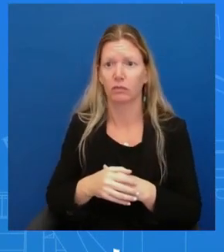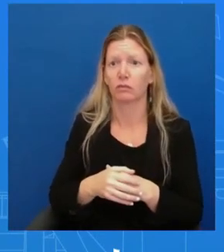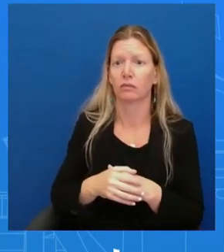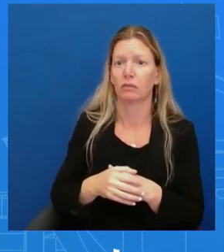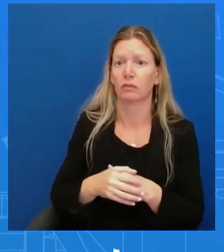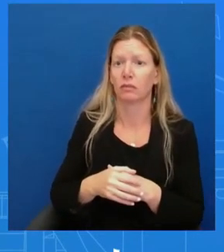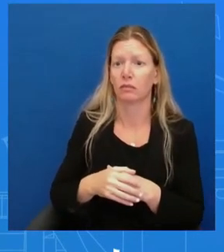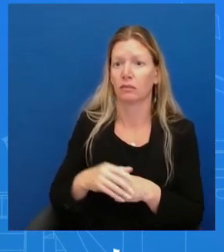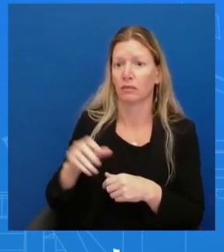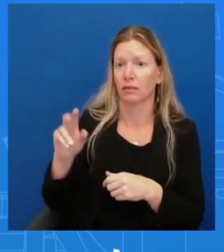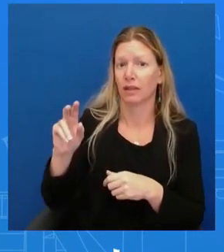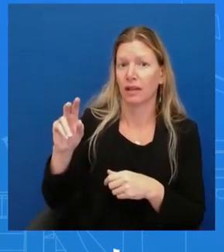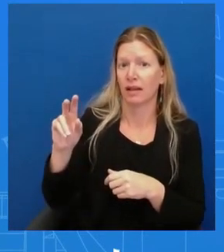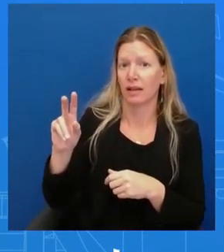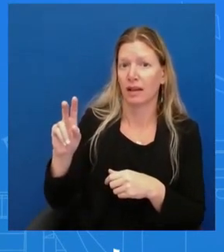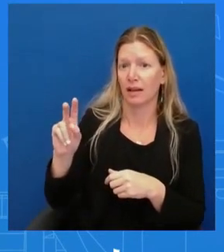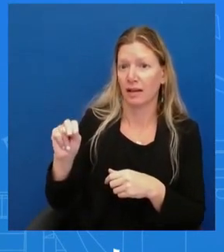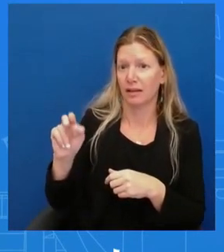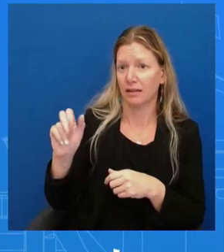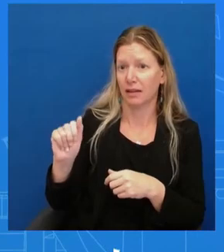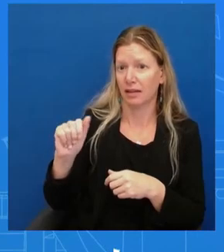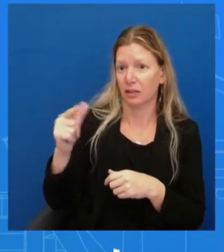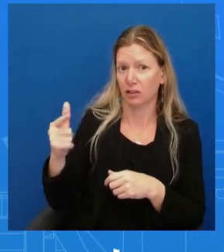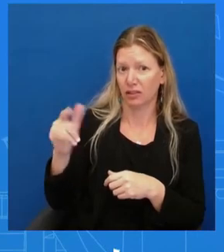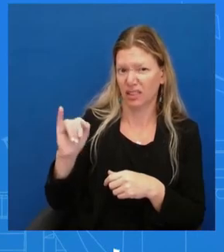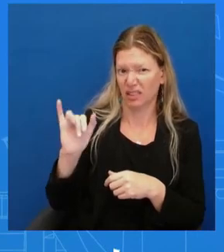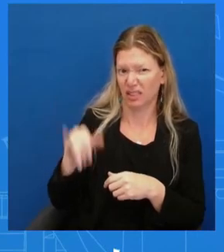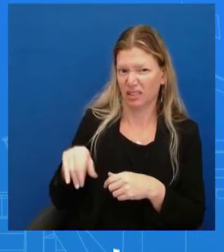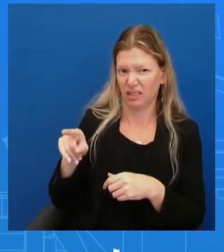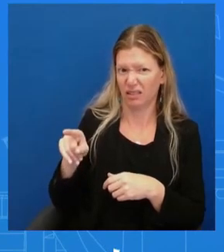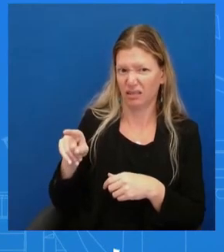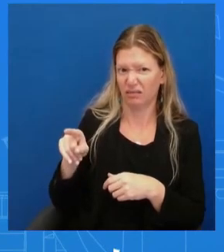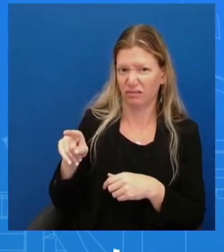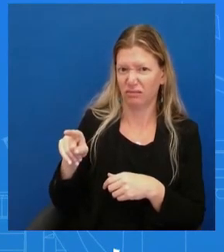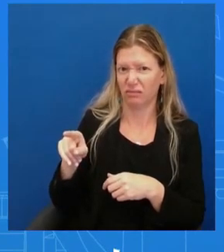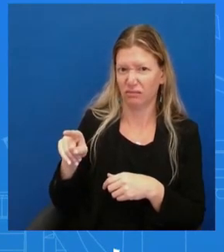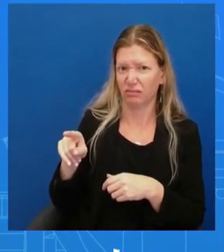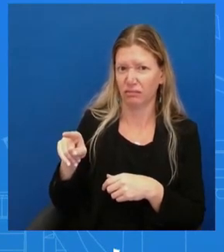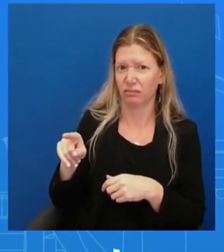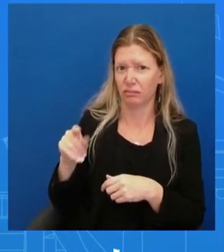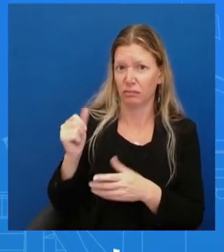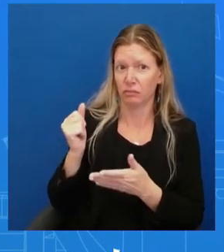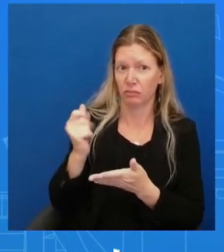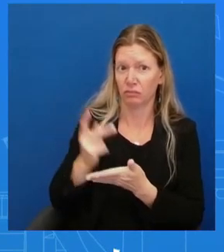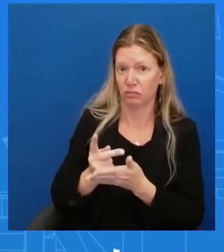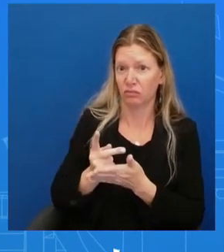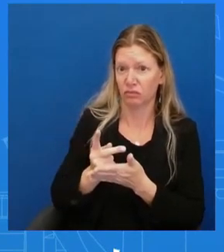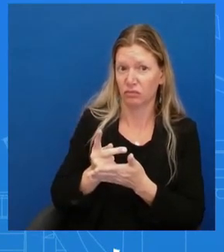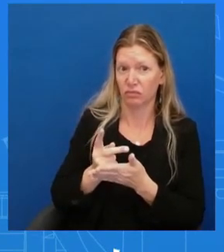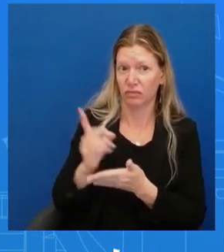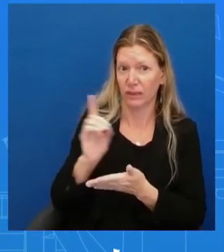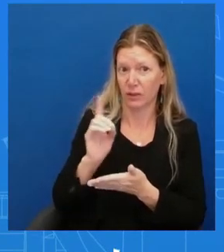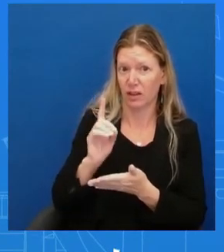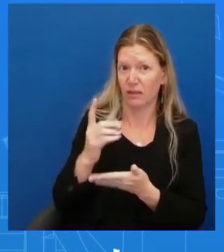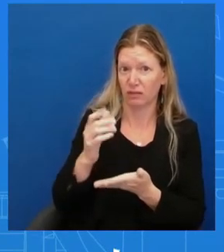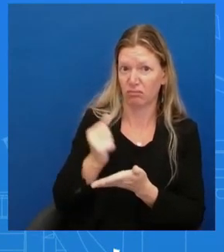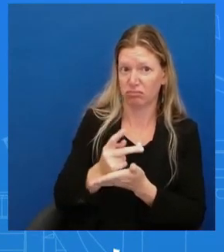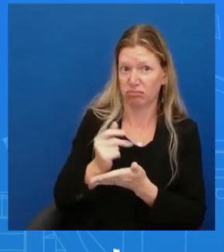now who have said they won't vote for his confirmation. Are you all doing anything specific to change their minds? So, look,